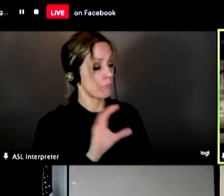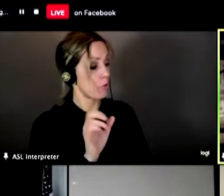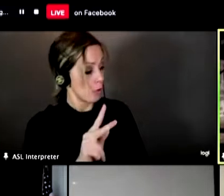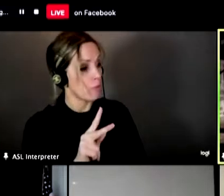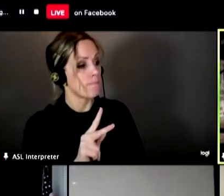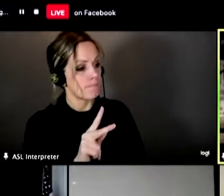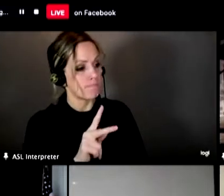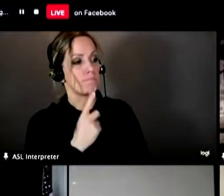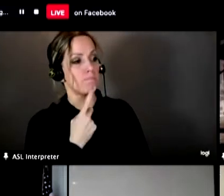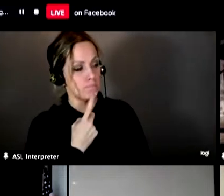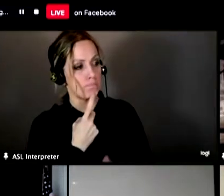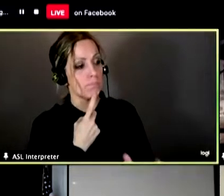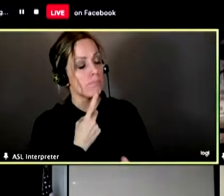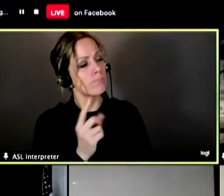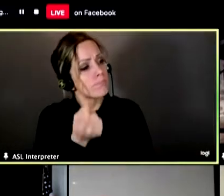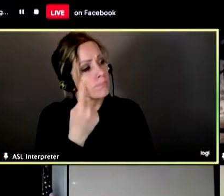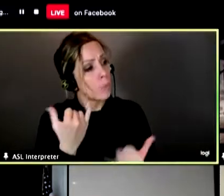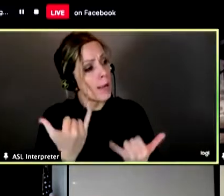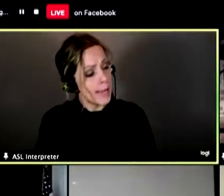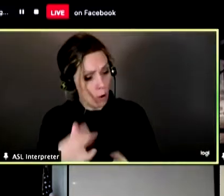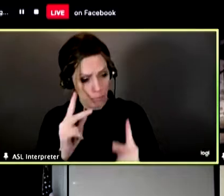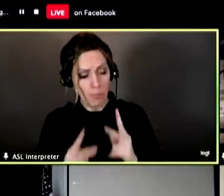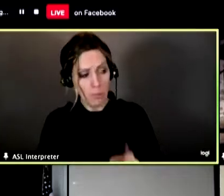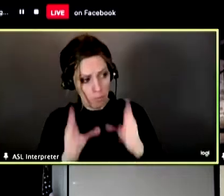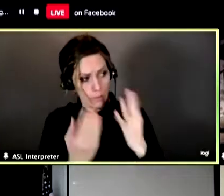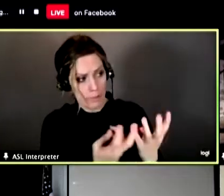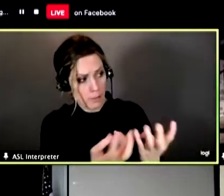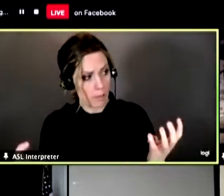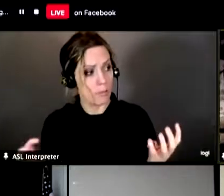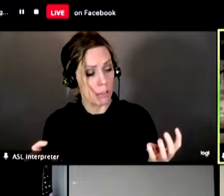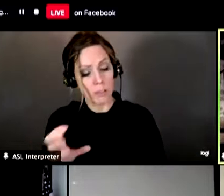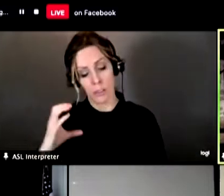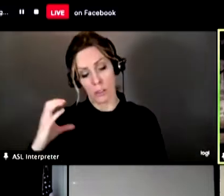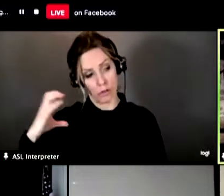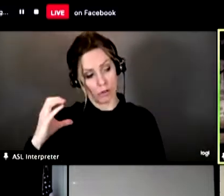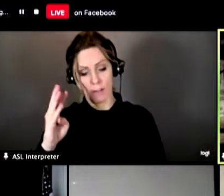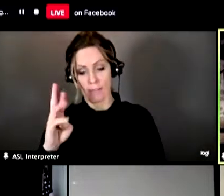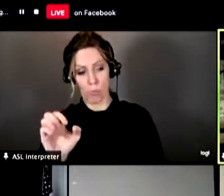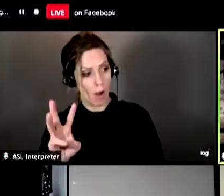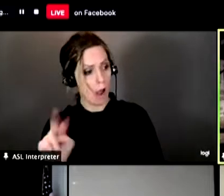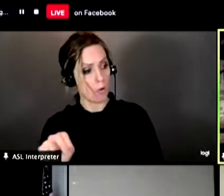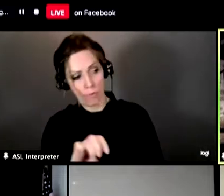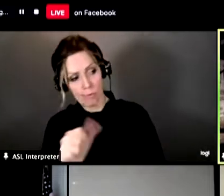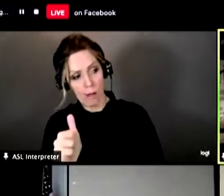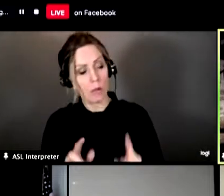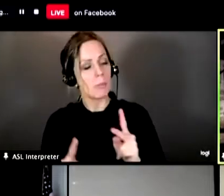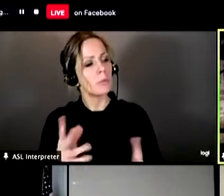with the commission, what would you suggest that they do differently to address the concerns you've brought up here?